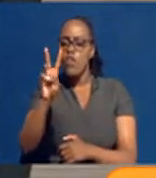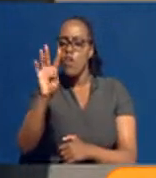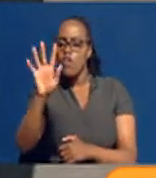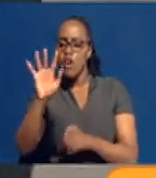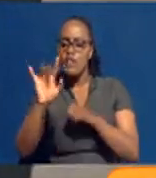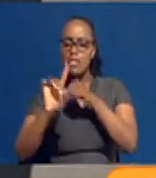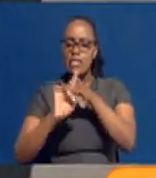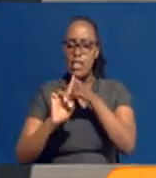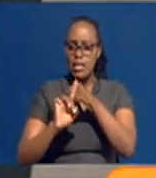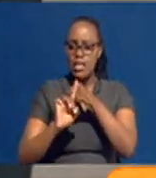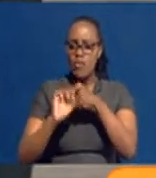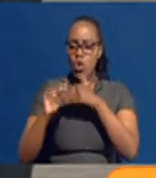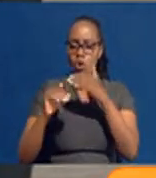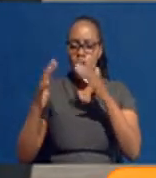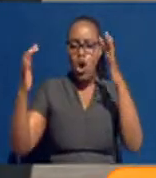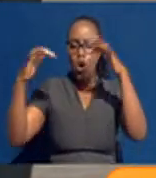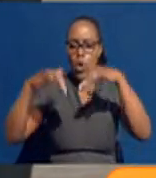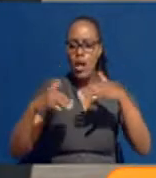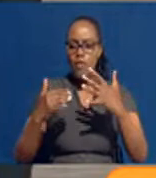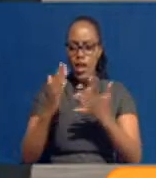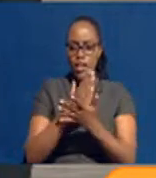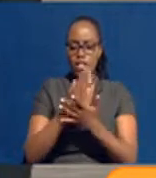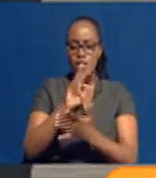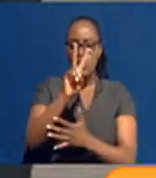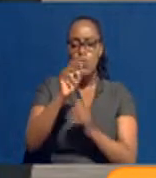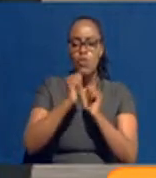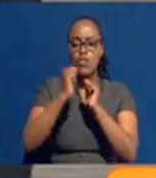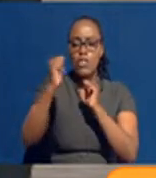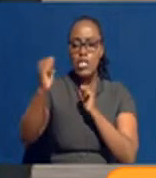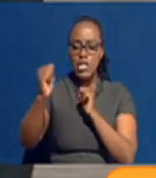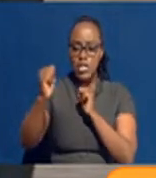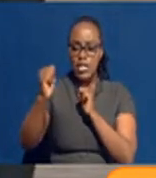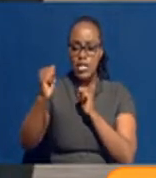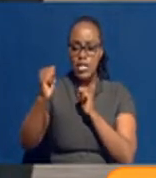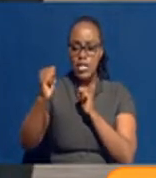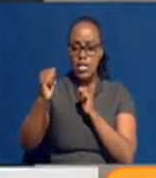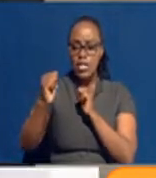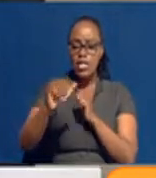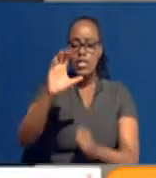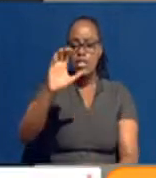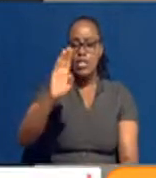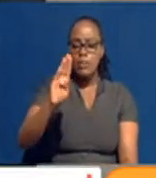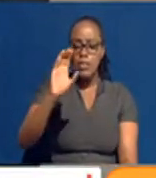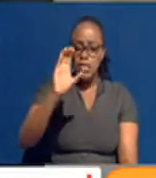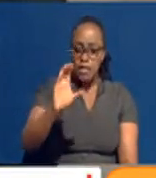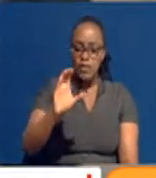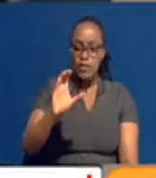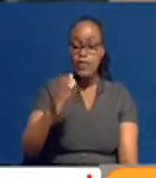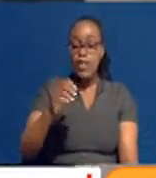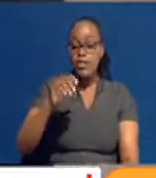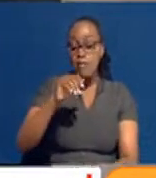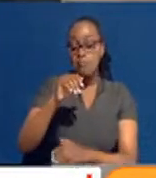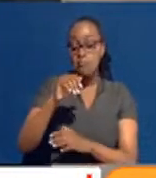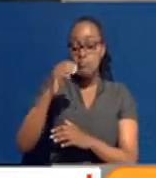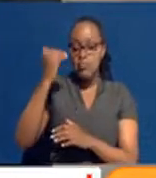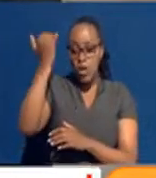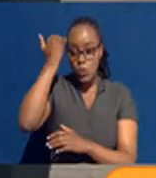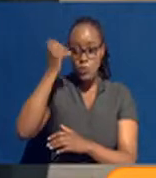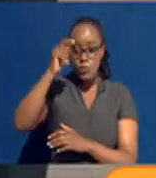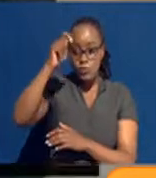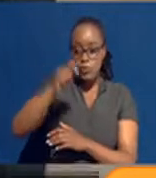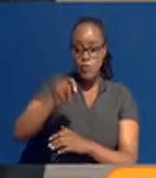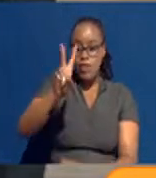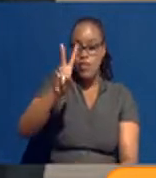1, 2, 3, 4, 5, 6 collapses under section 215 CPC. Senior Principal Magistrate Victor